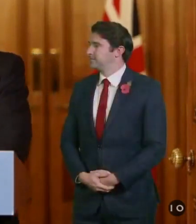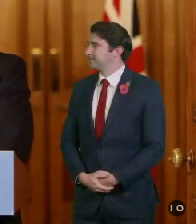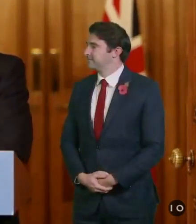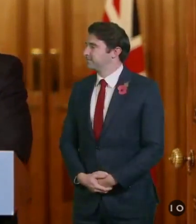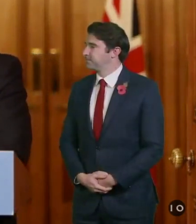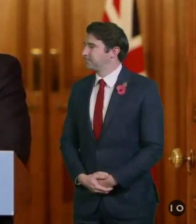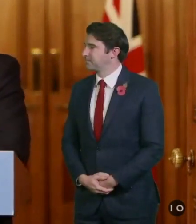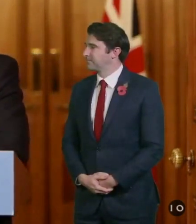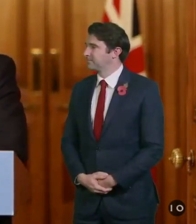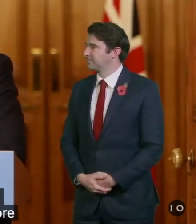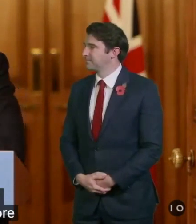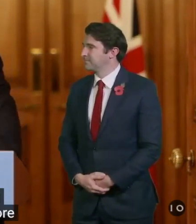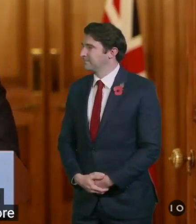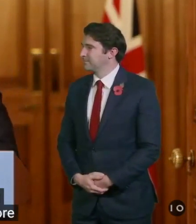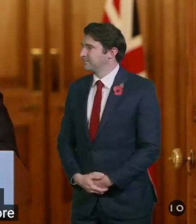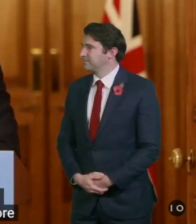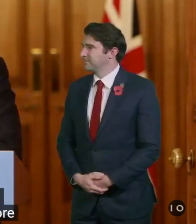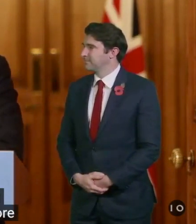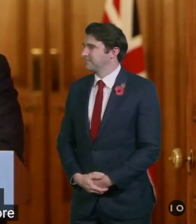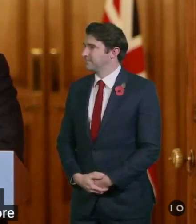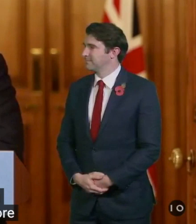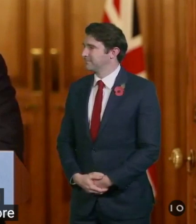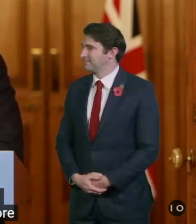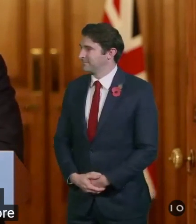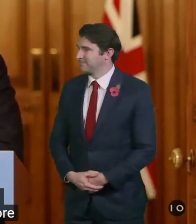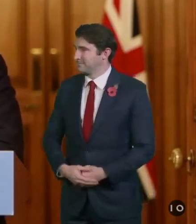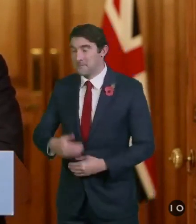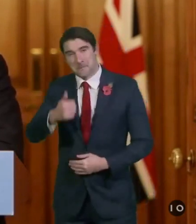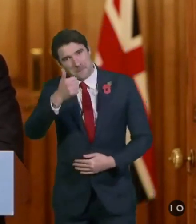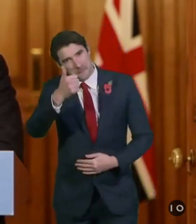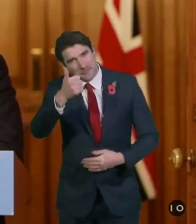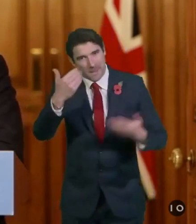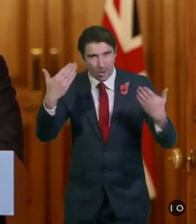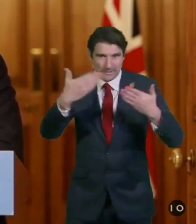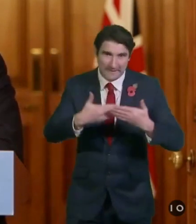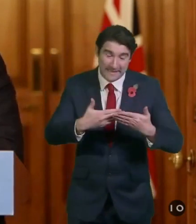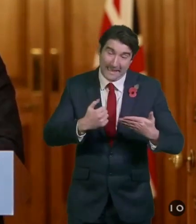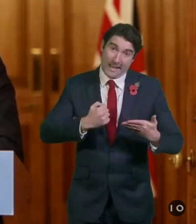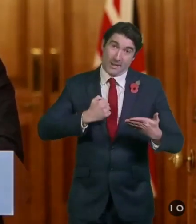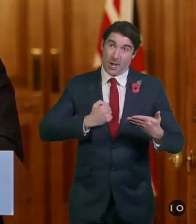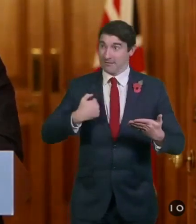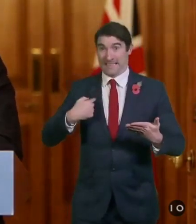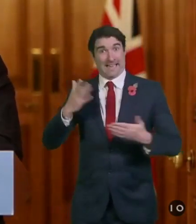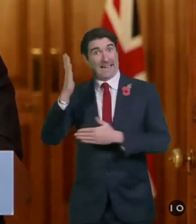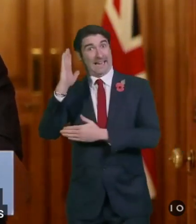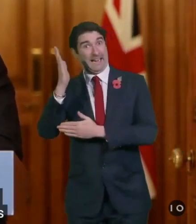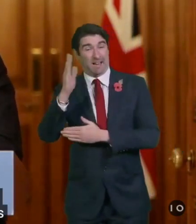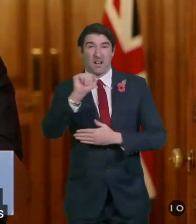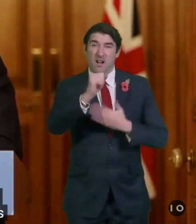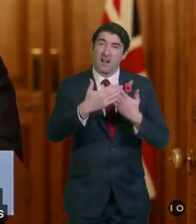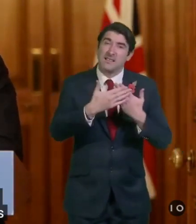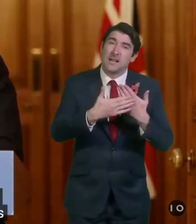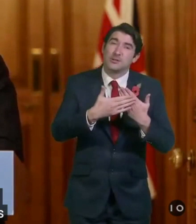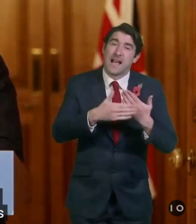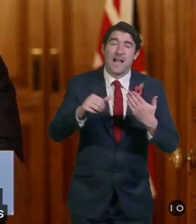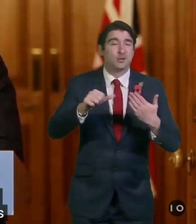Good evening, and apologies for disturbing your Saturday evening with more news of COVID, and I can assure you I wouldn't do